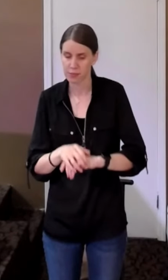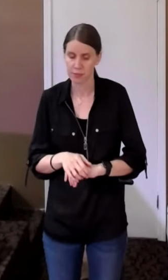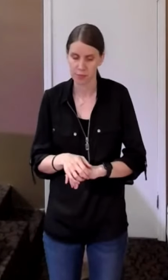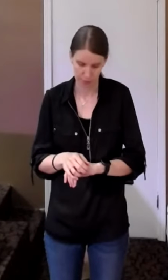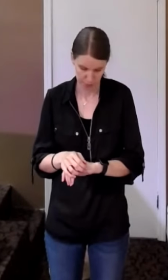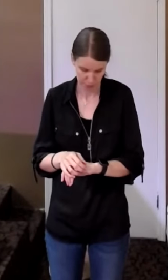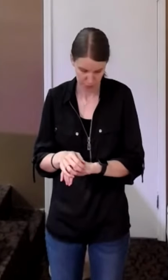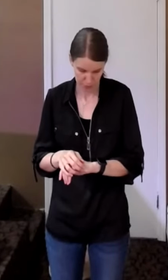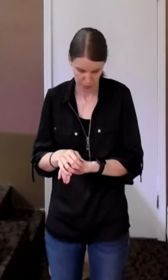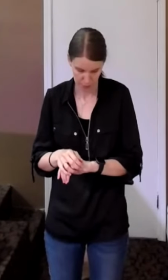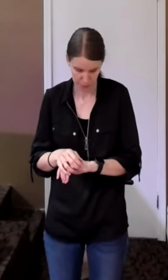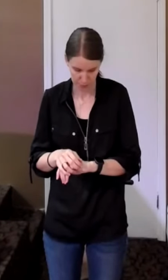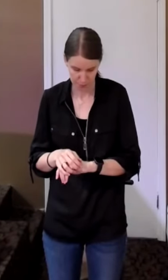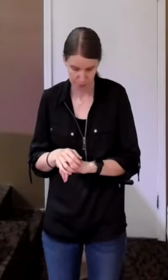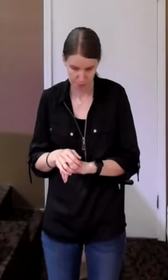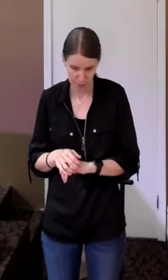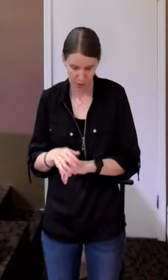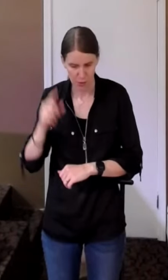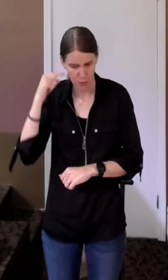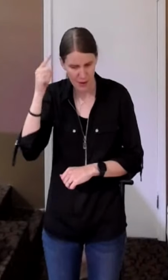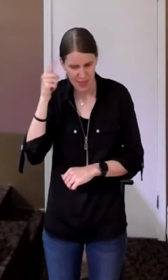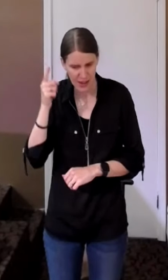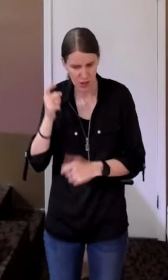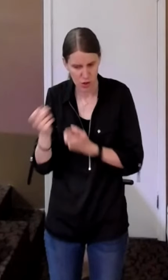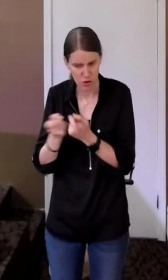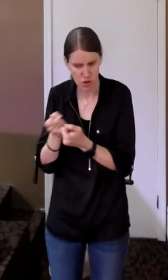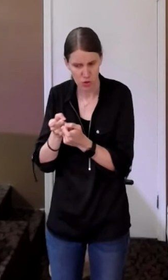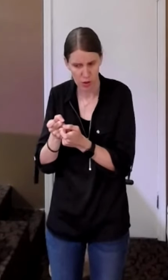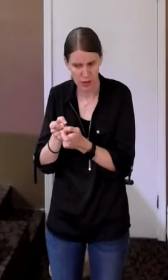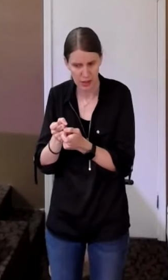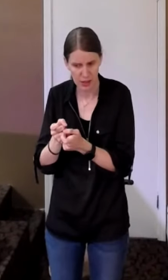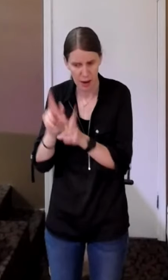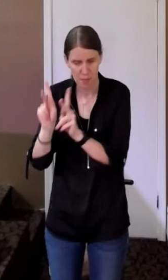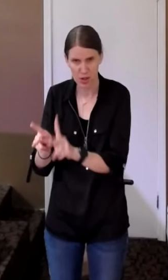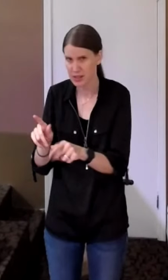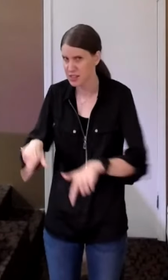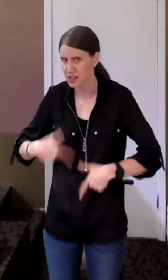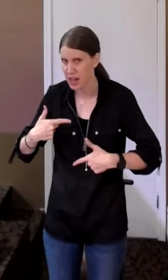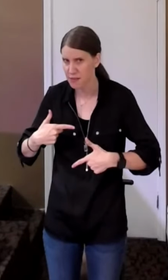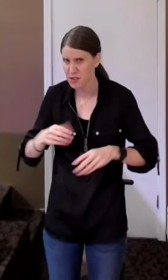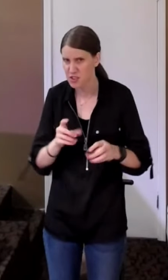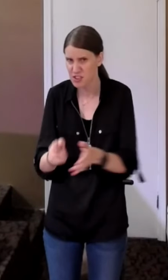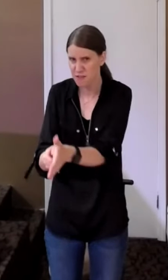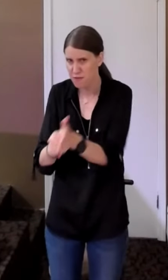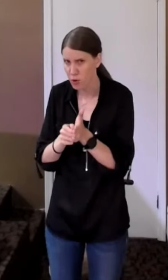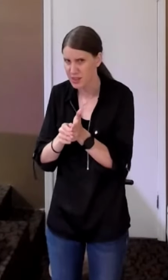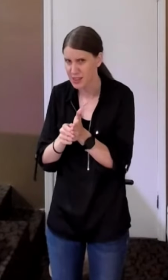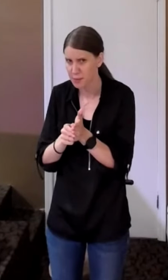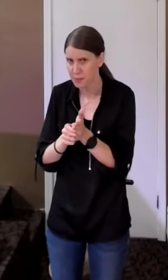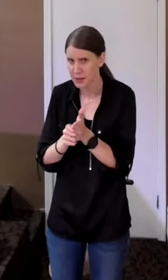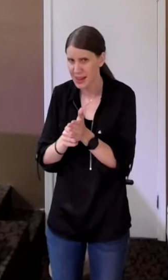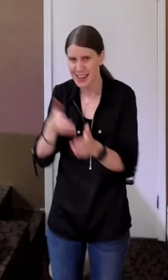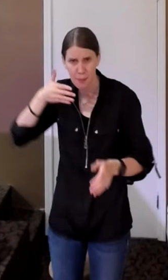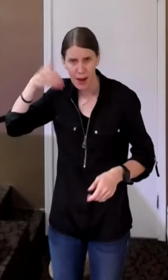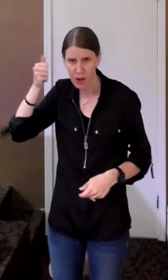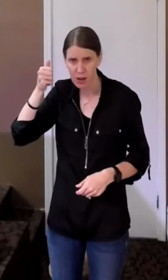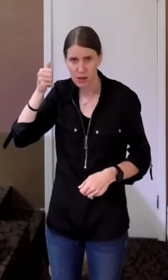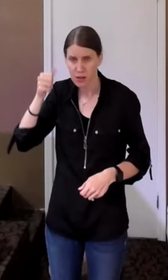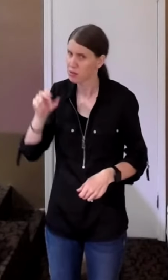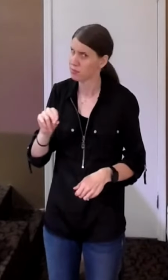And we think that manipulating someone's life into a certain place is going to be the best thing for them. The truth